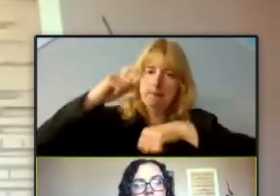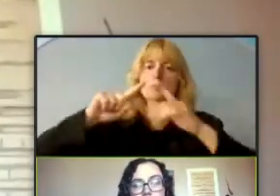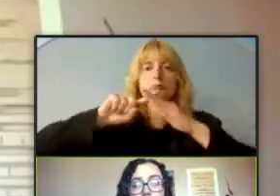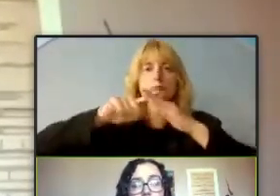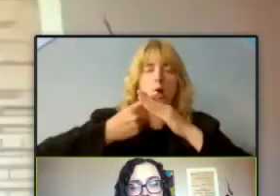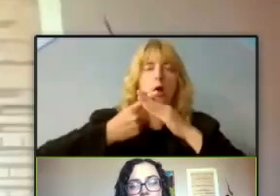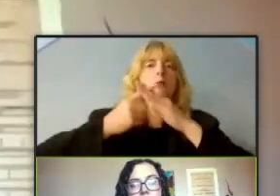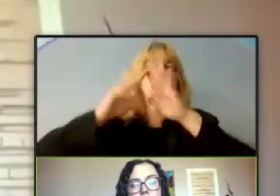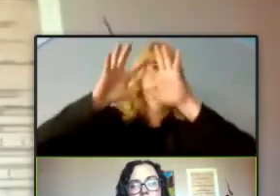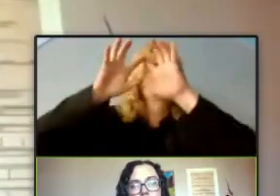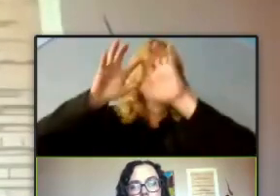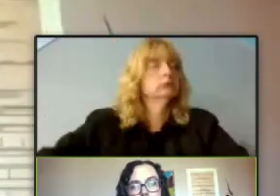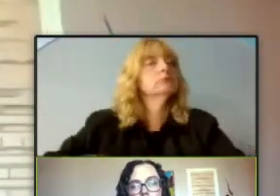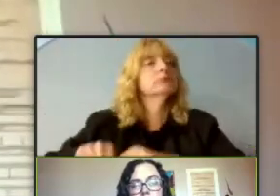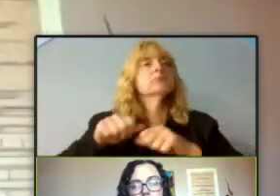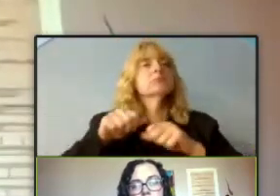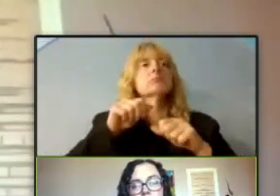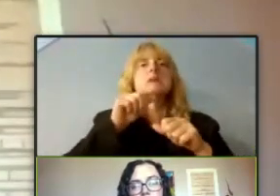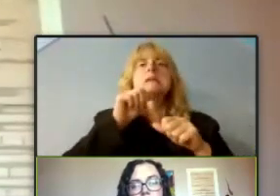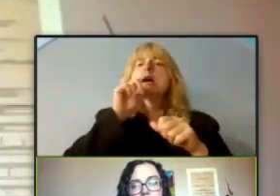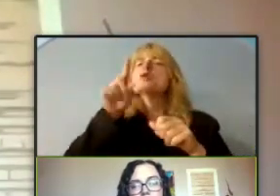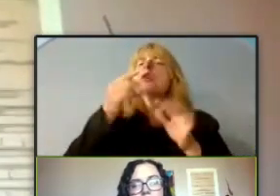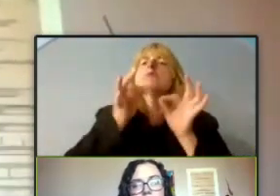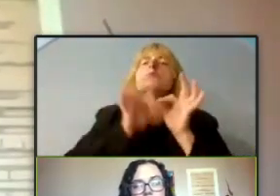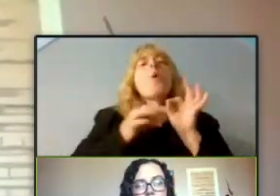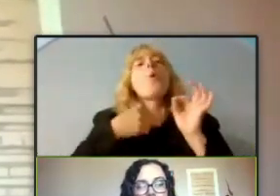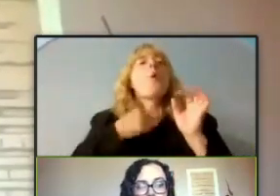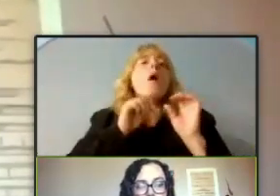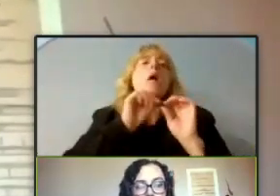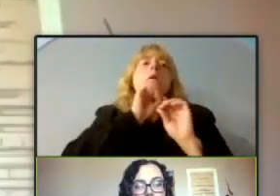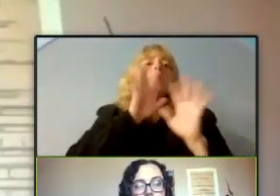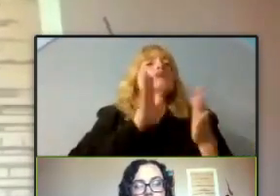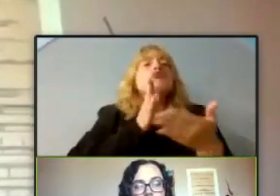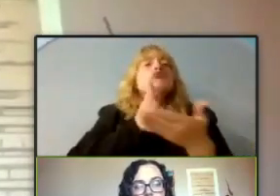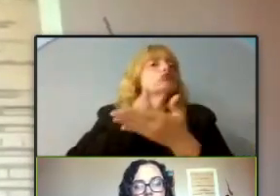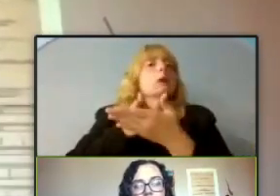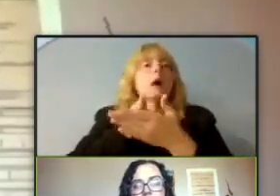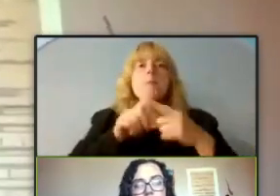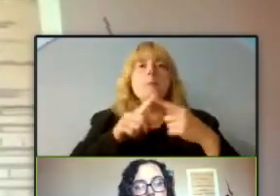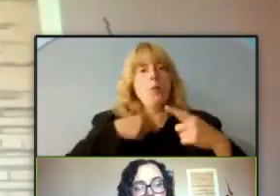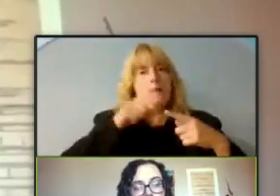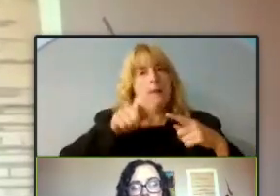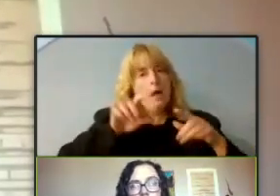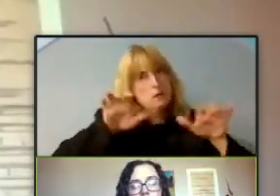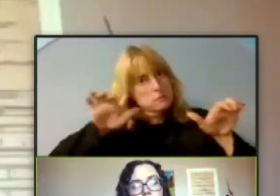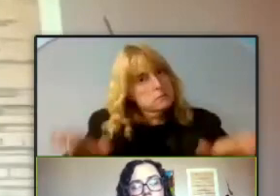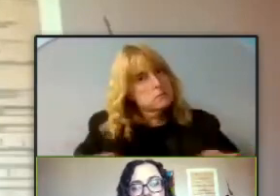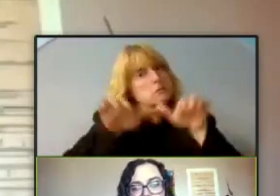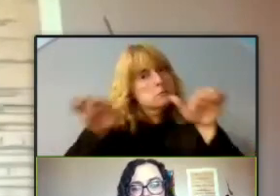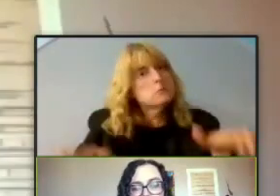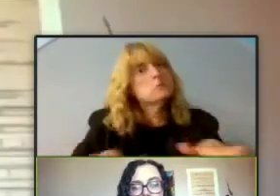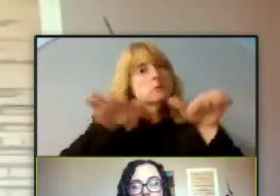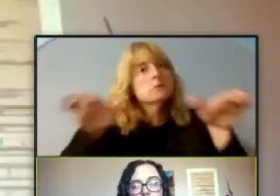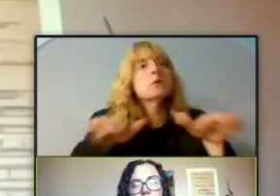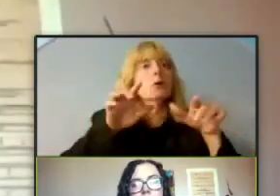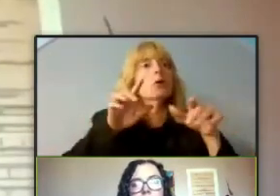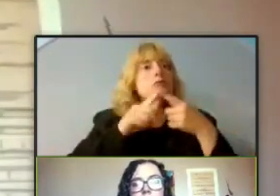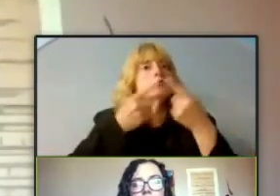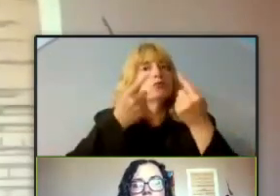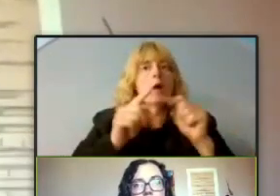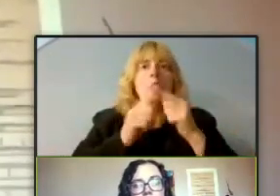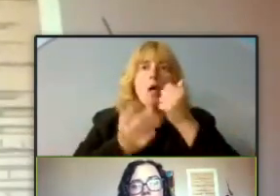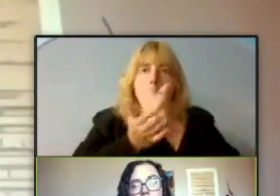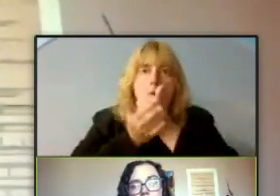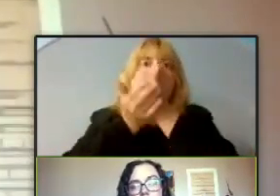simply be not racist. We have to push ourselves to be actively anti-racist. It takes work, it creates tension, but